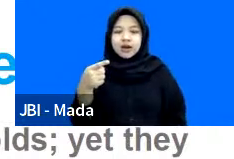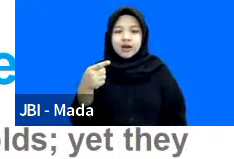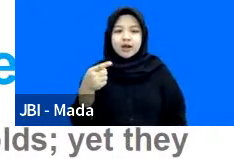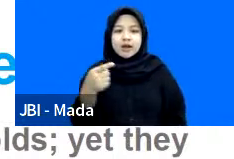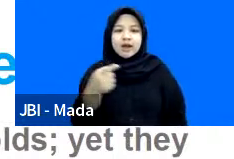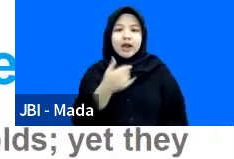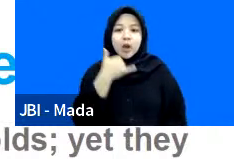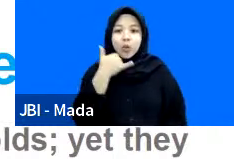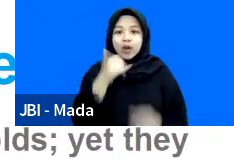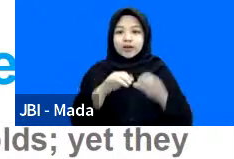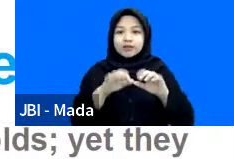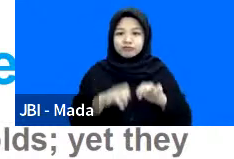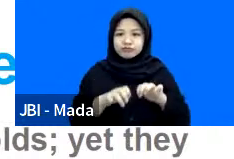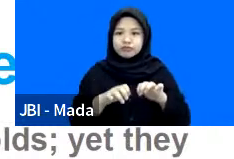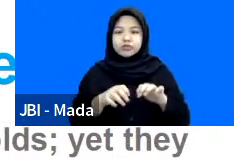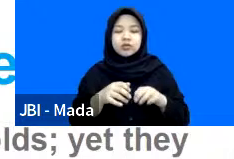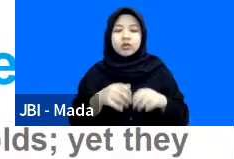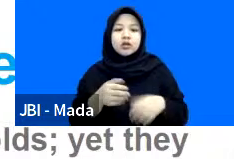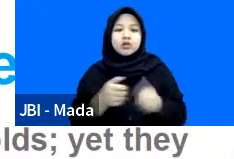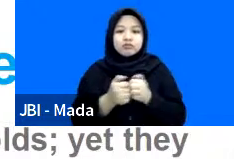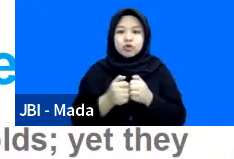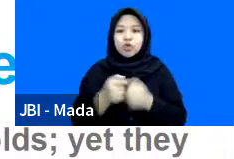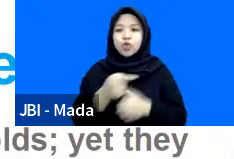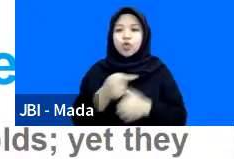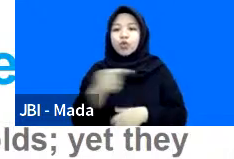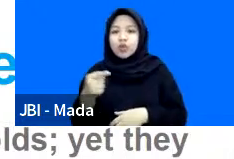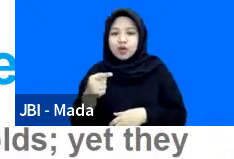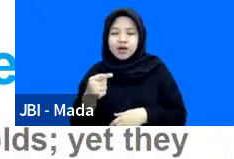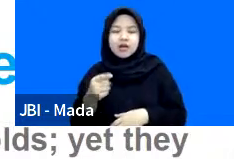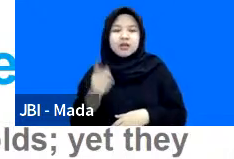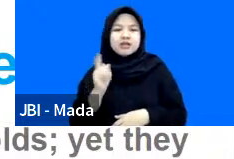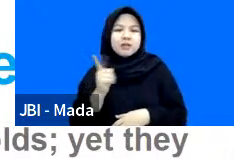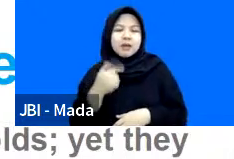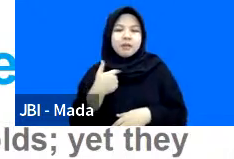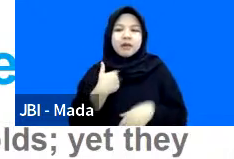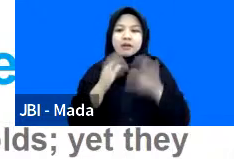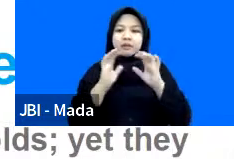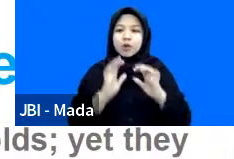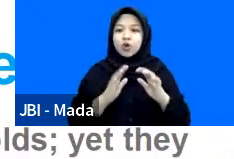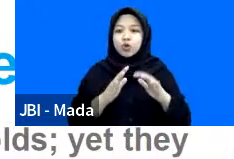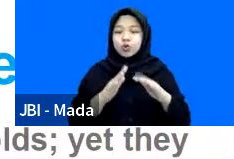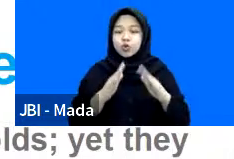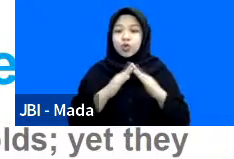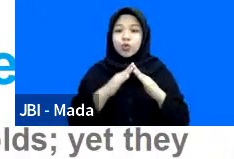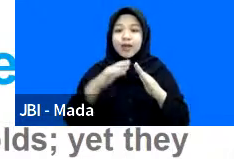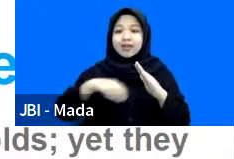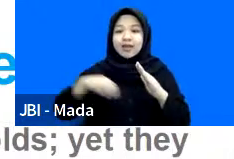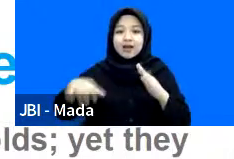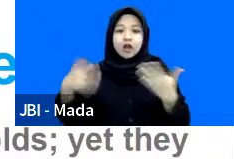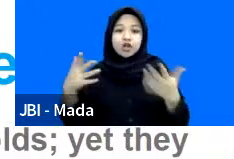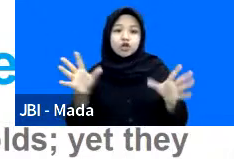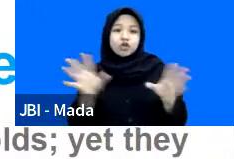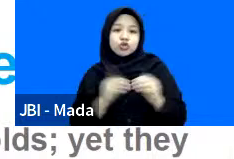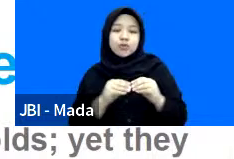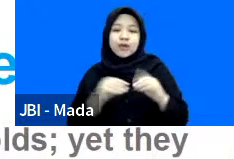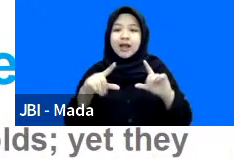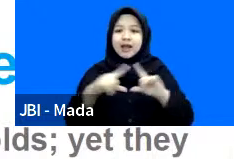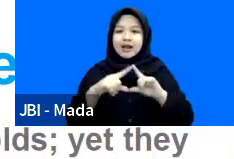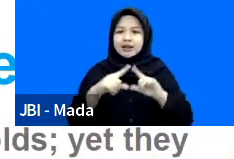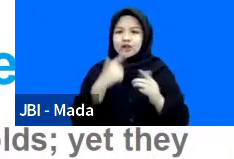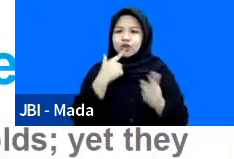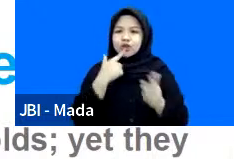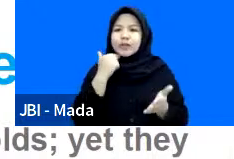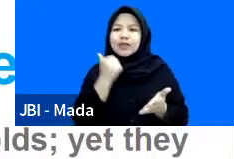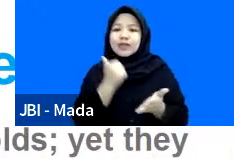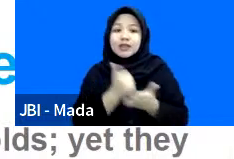at potentially the size of households, really the number of devices matters. If a household just has one